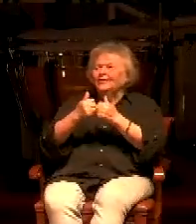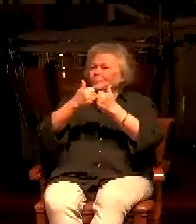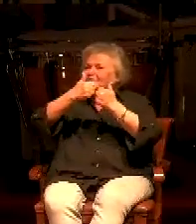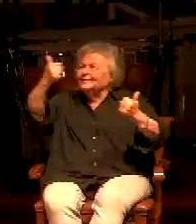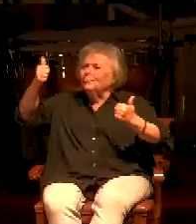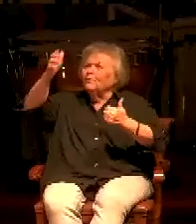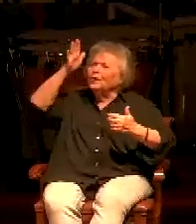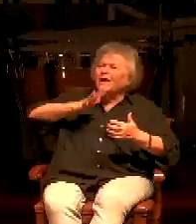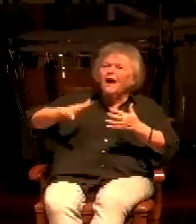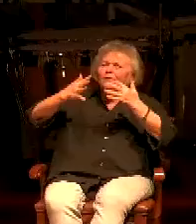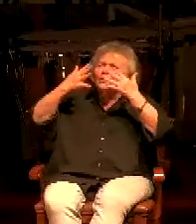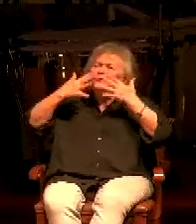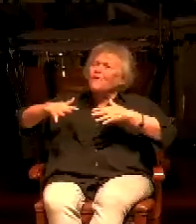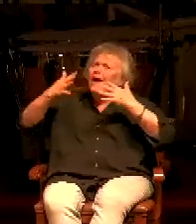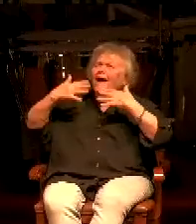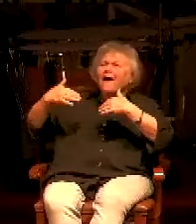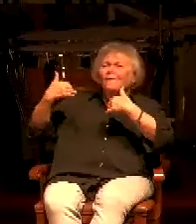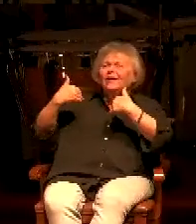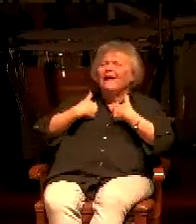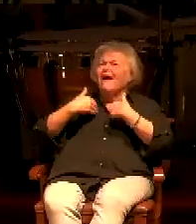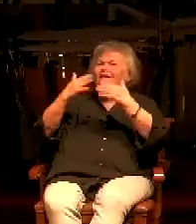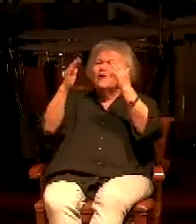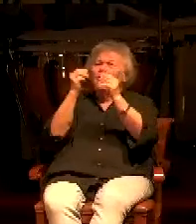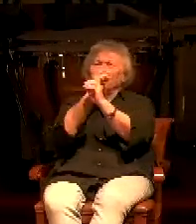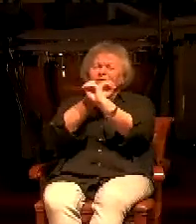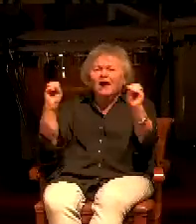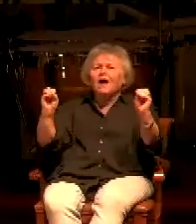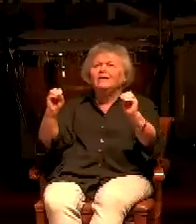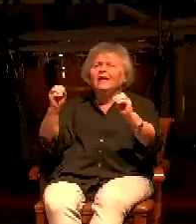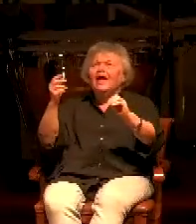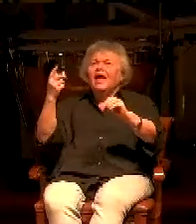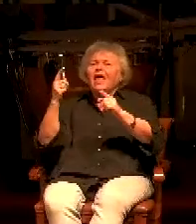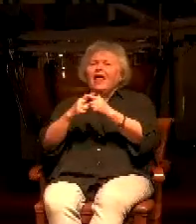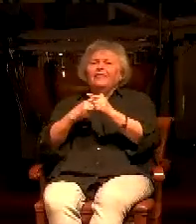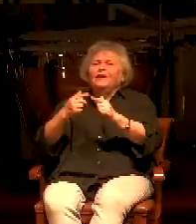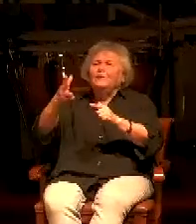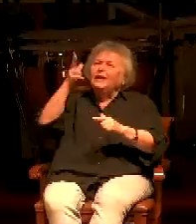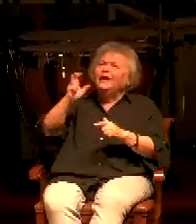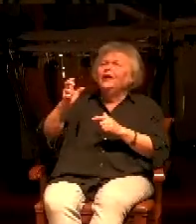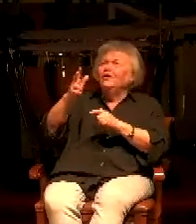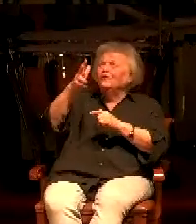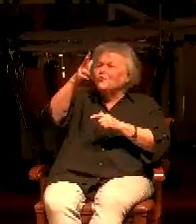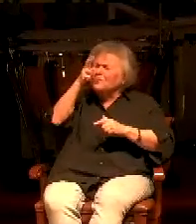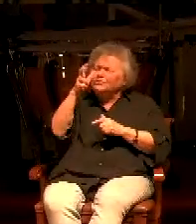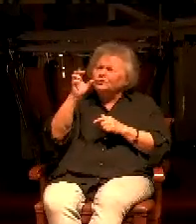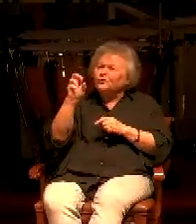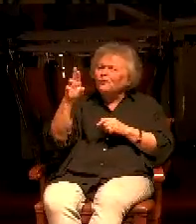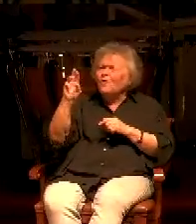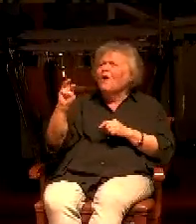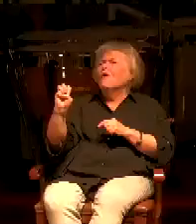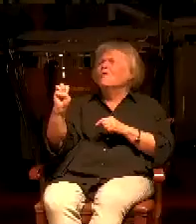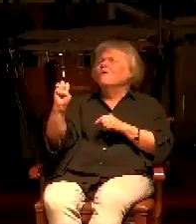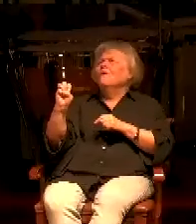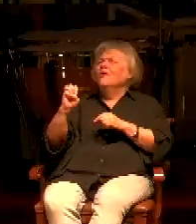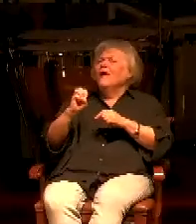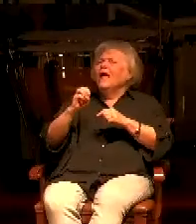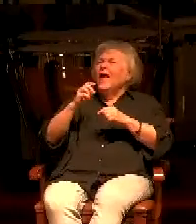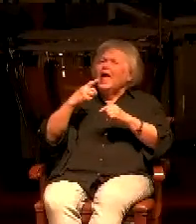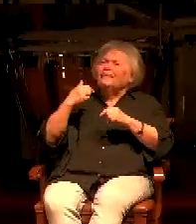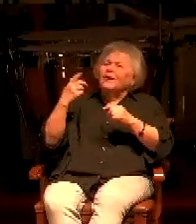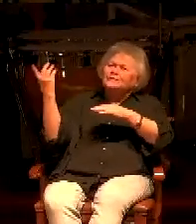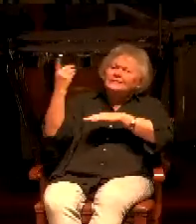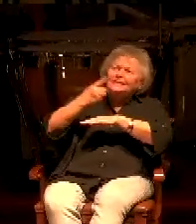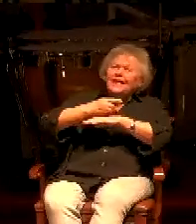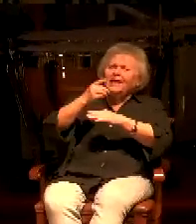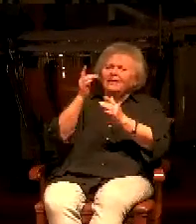no hope." But we should remember when we hear that rooster crow that that's the dawning of the day that our Lord Jesus Christ marched to Calvary and